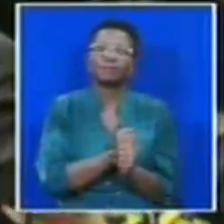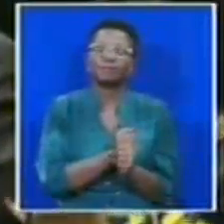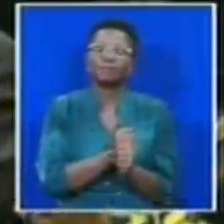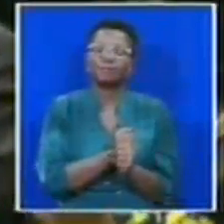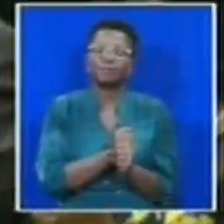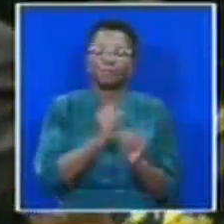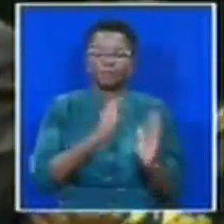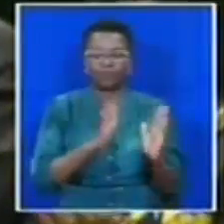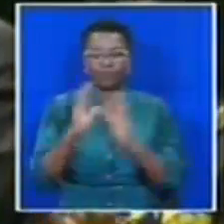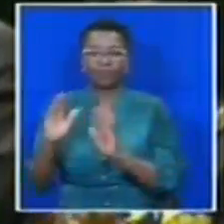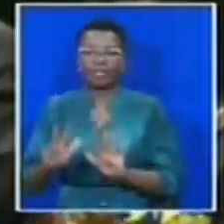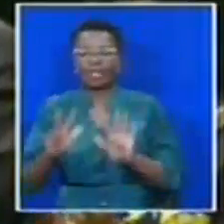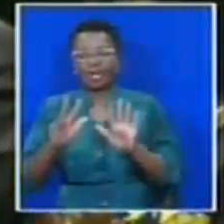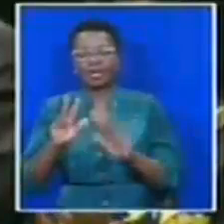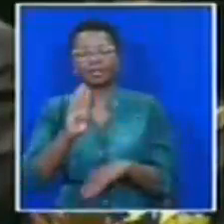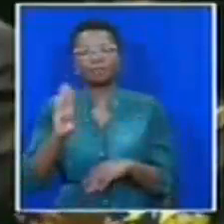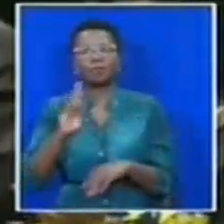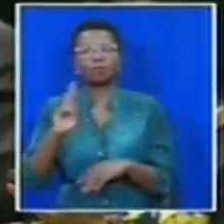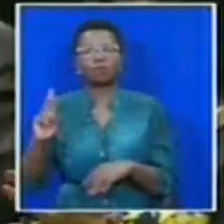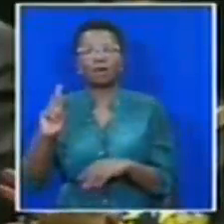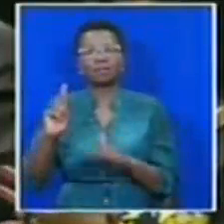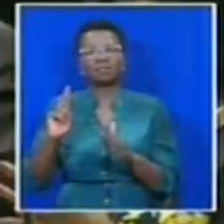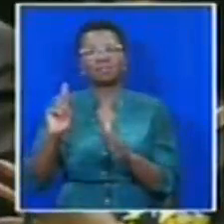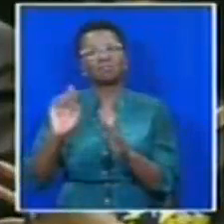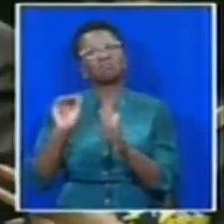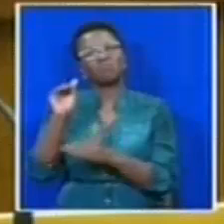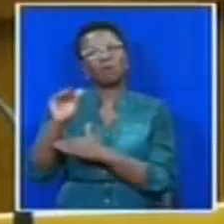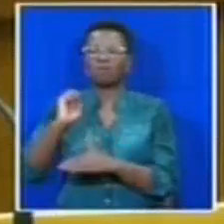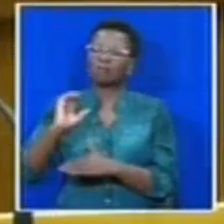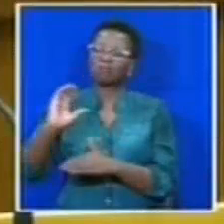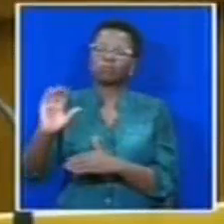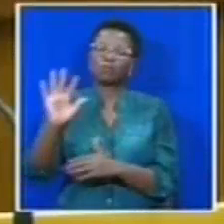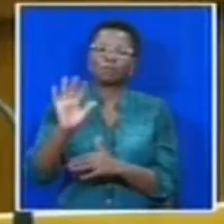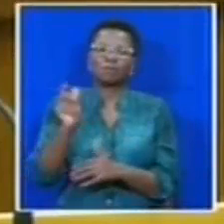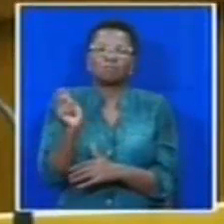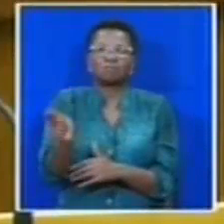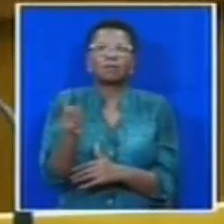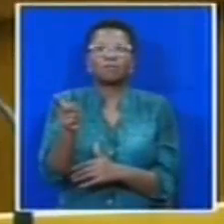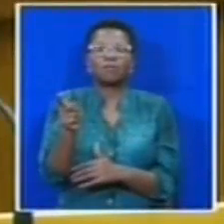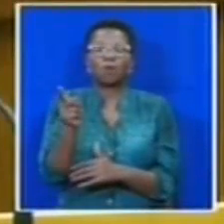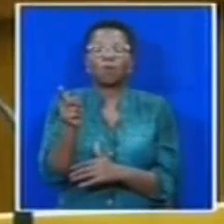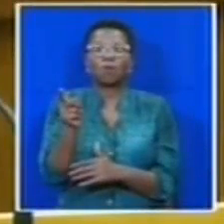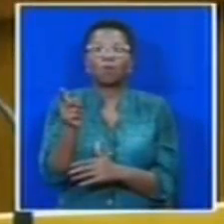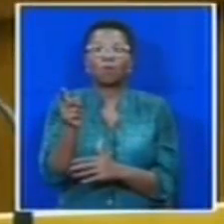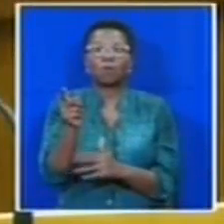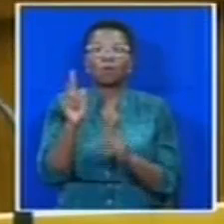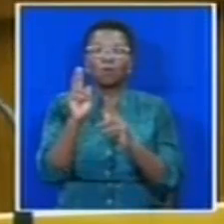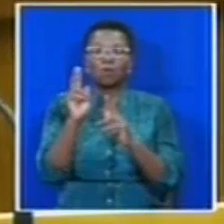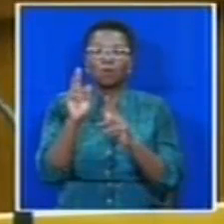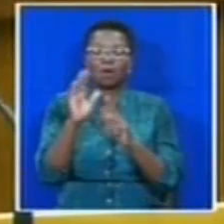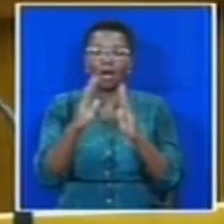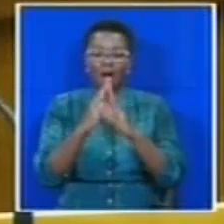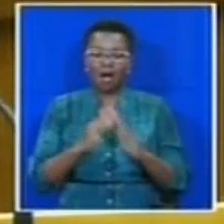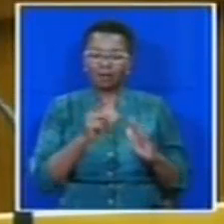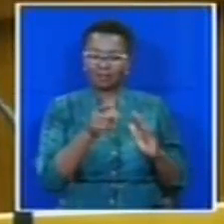Over 8 billion rands will, to meet the costs of fee increases for students from households